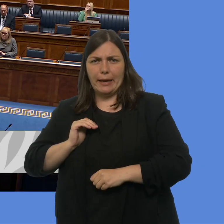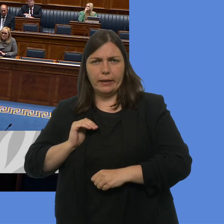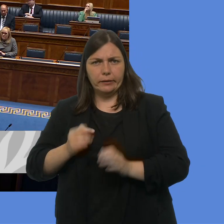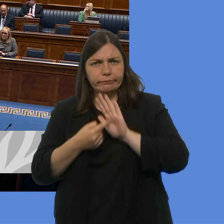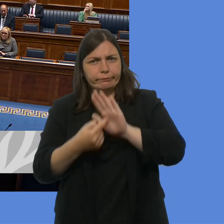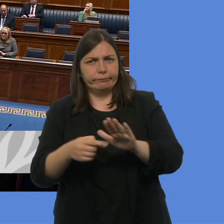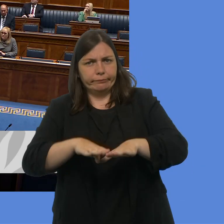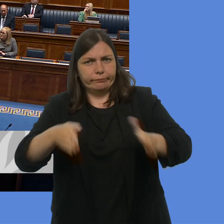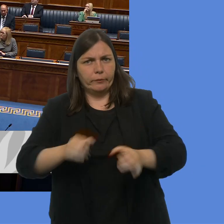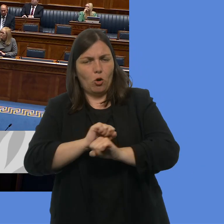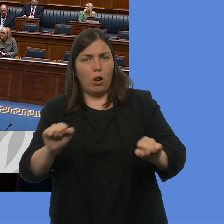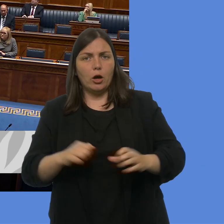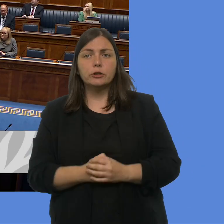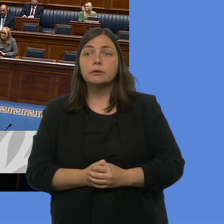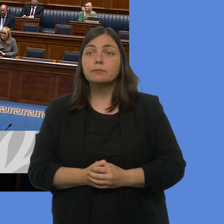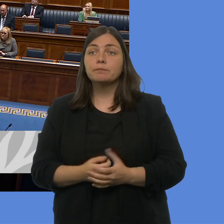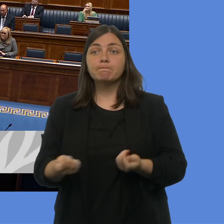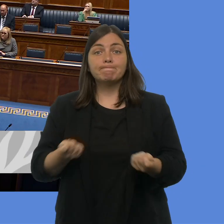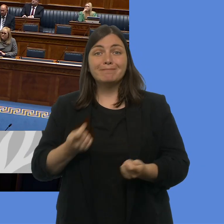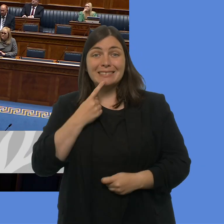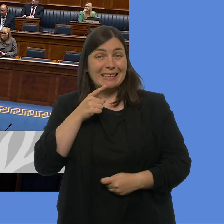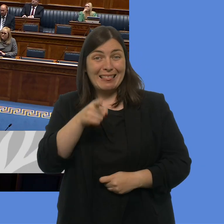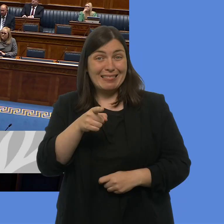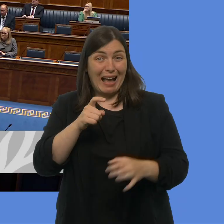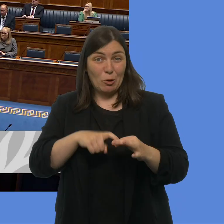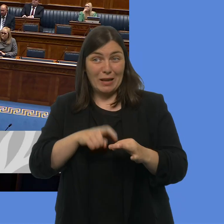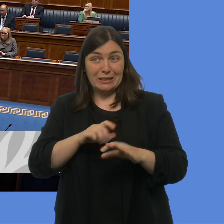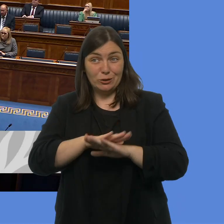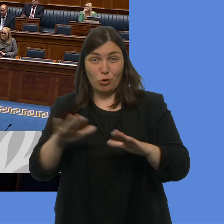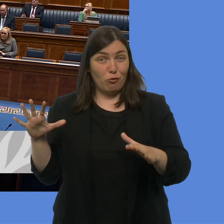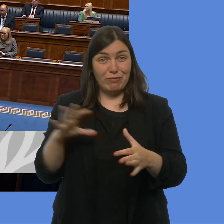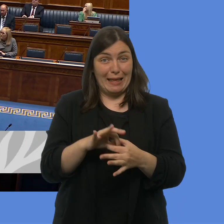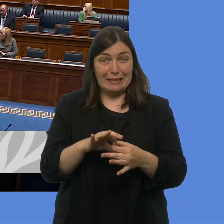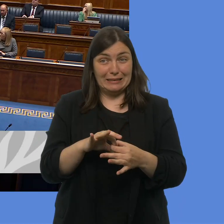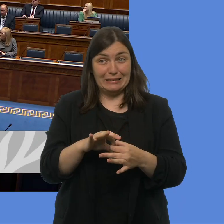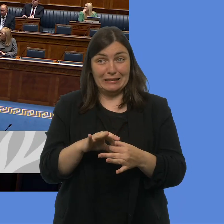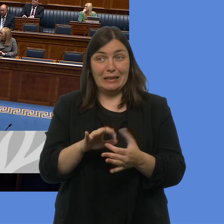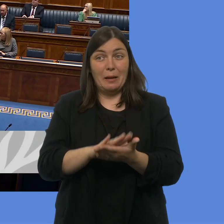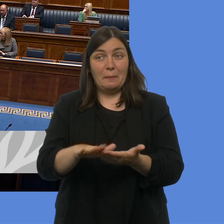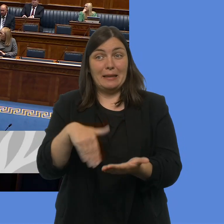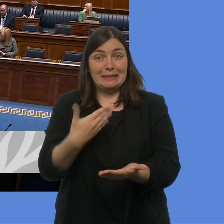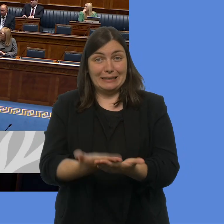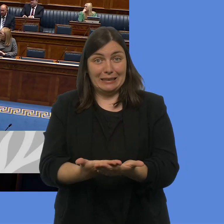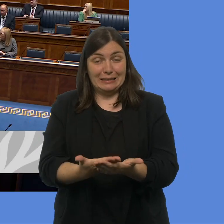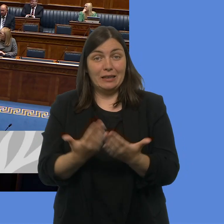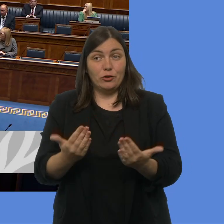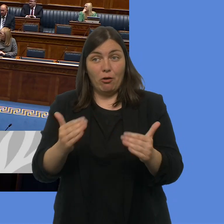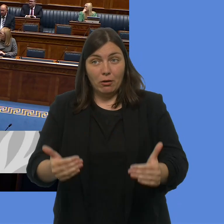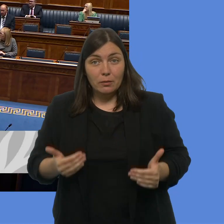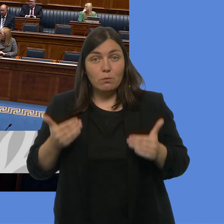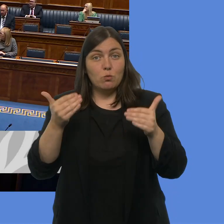That question is not related, Junior Minister. If you don't mind, take your seat. I'm going to move on to the